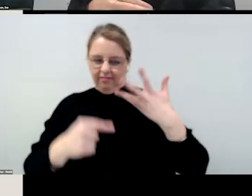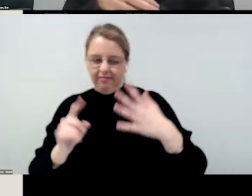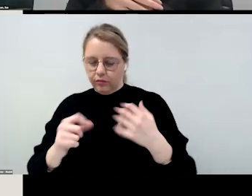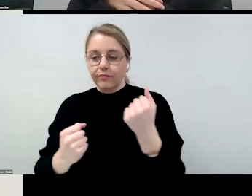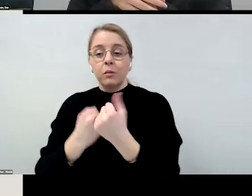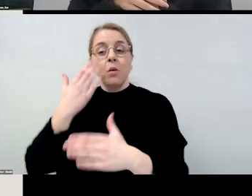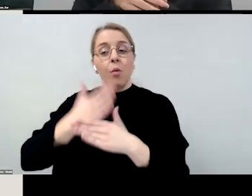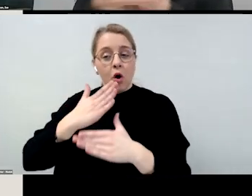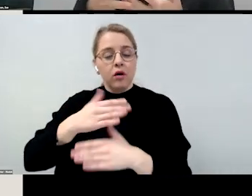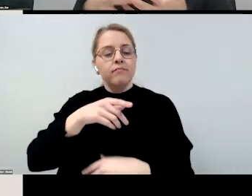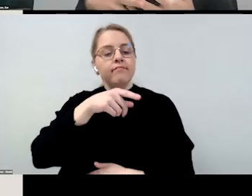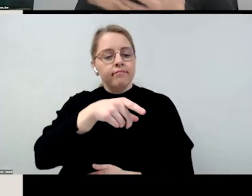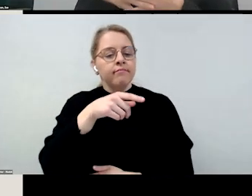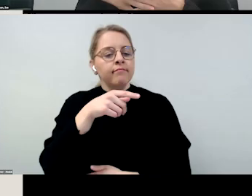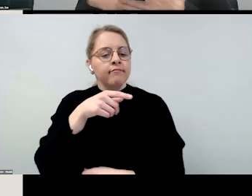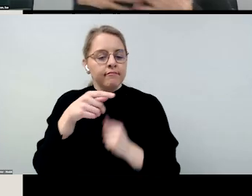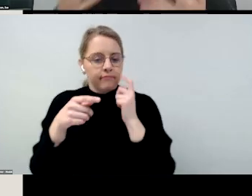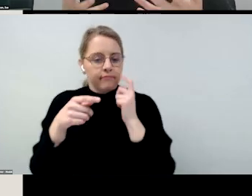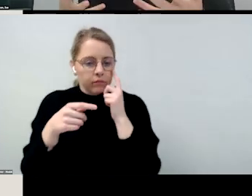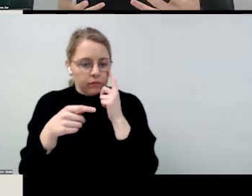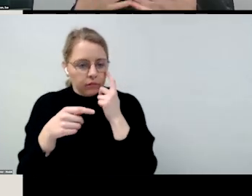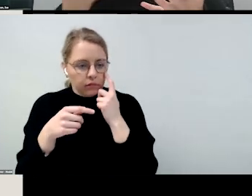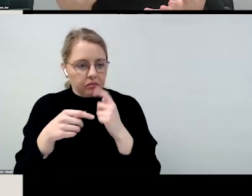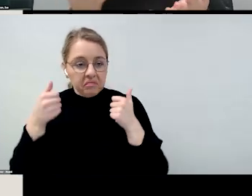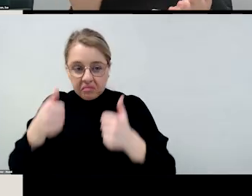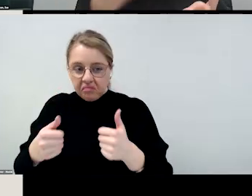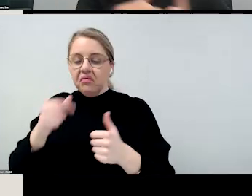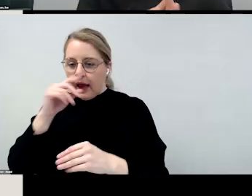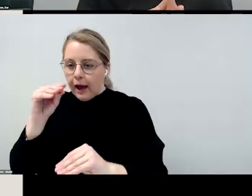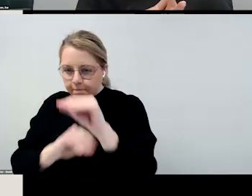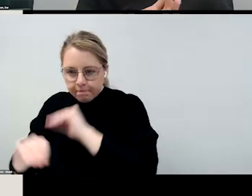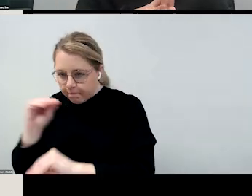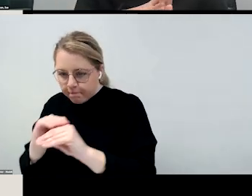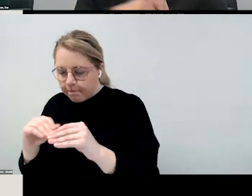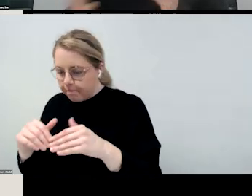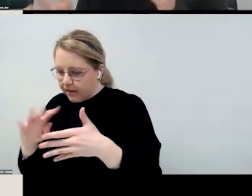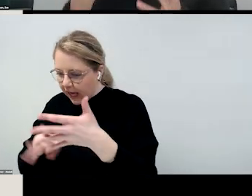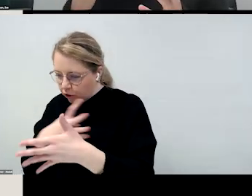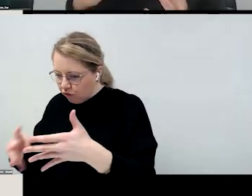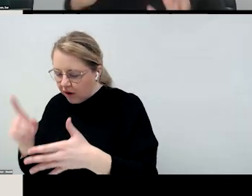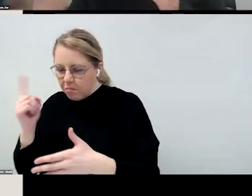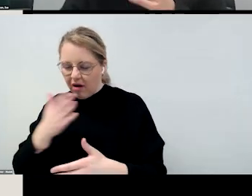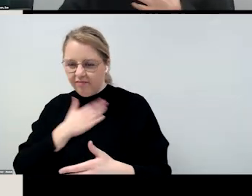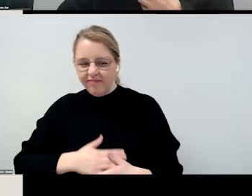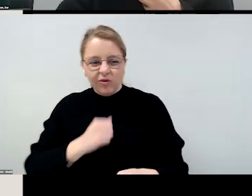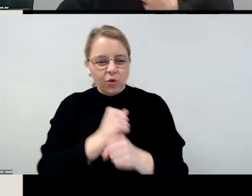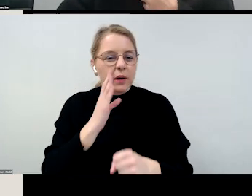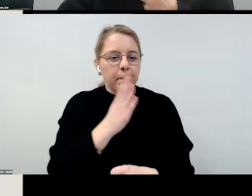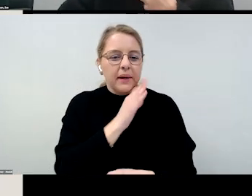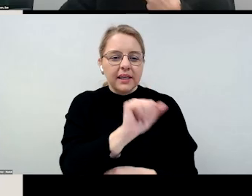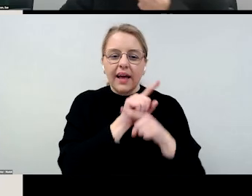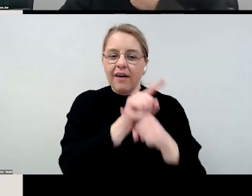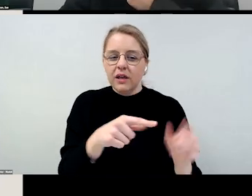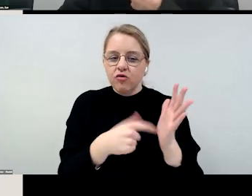support George to the GP, which is fantastic, but it also comes at a cost because now George cannot socialise. So this shows the kind of sacrifices